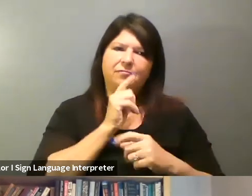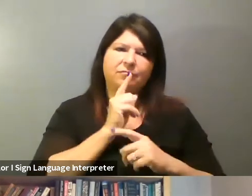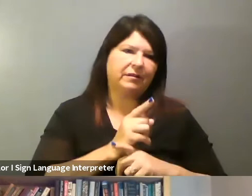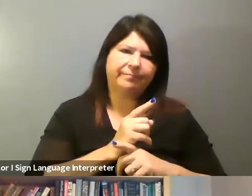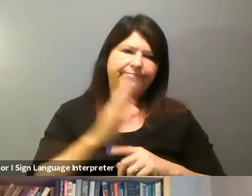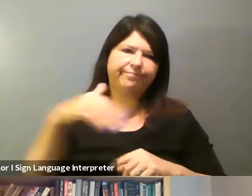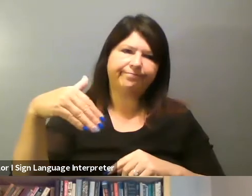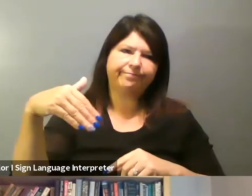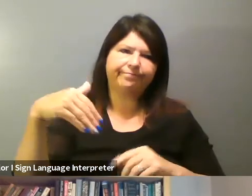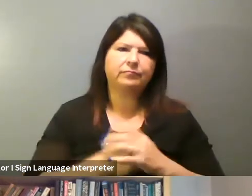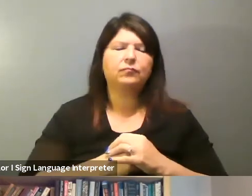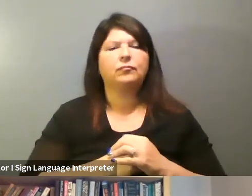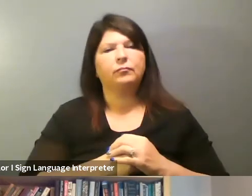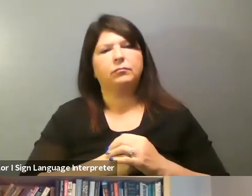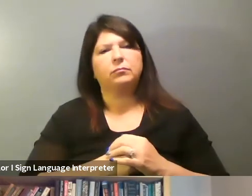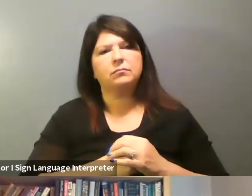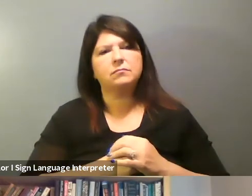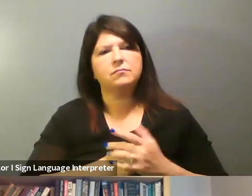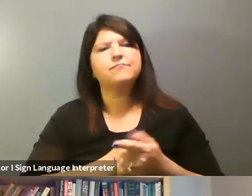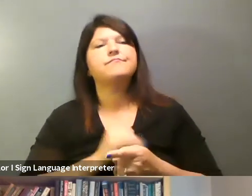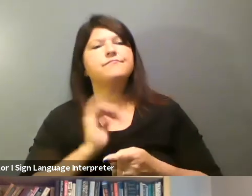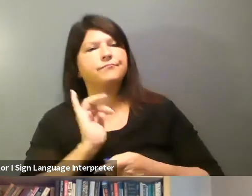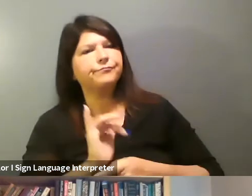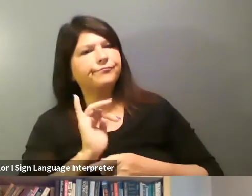I understand what you're saying. There's